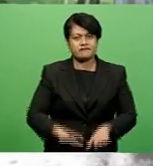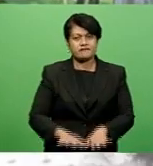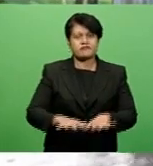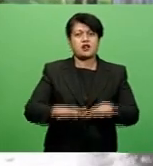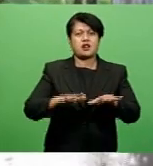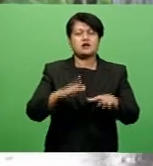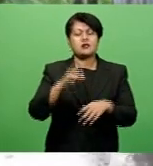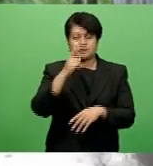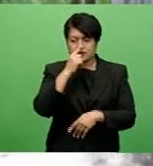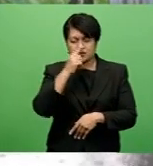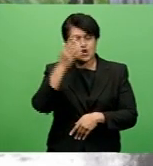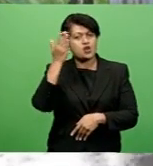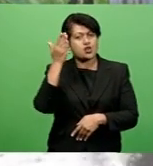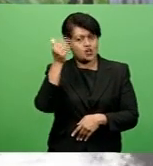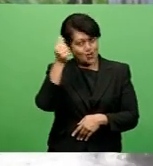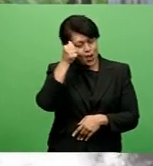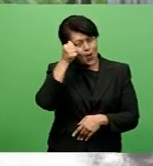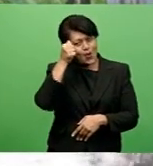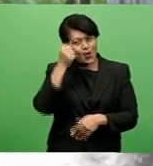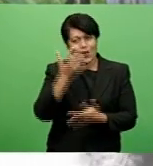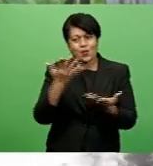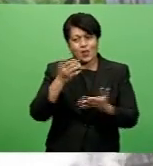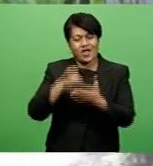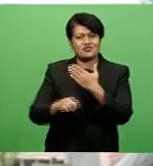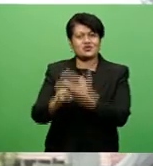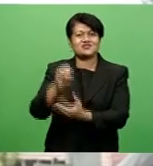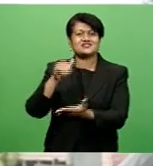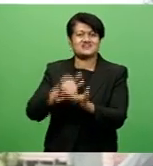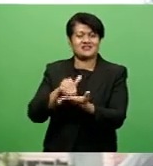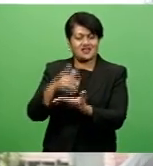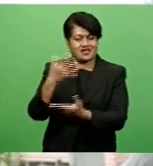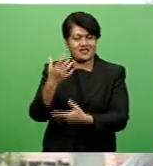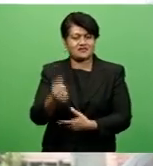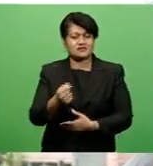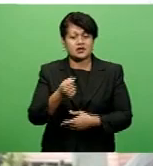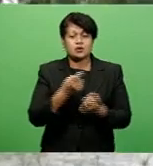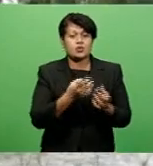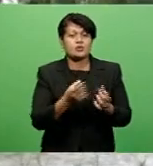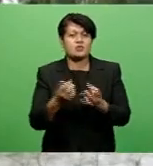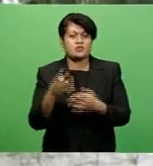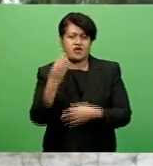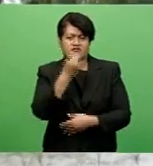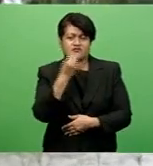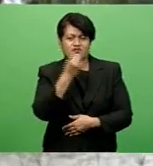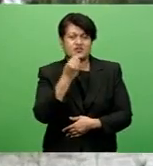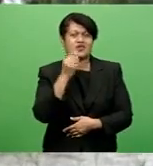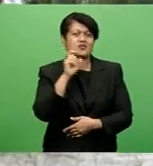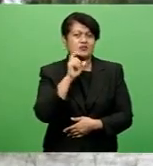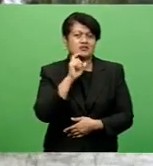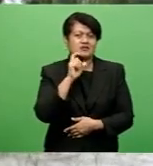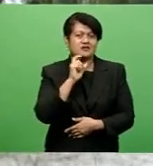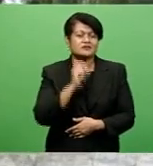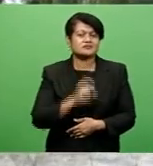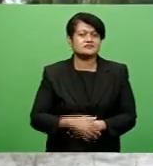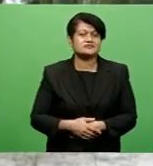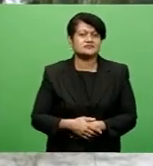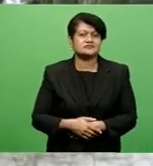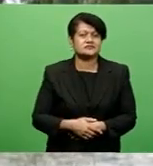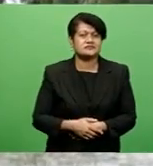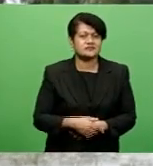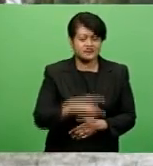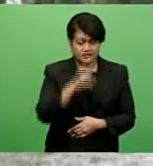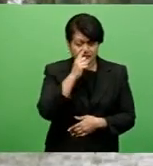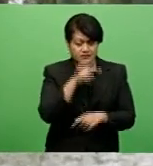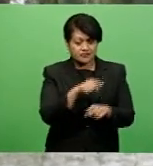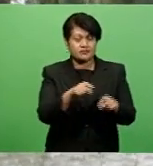evacuation centers. We've been making urgent preparation, especially food items and water. residents are taking necessary precautions given